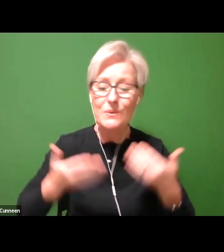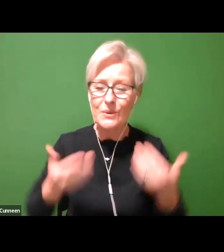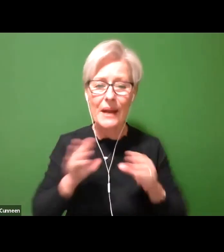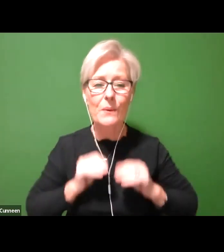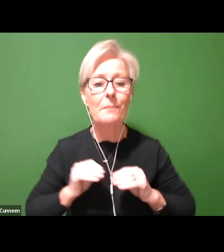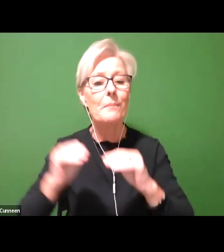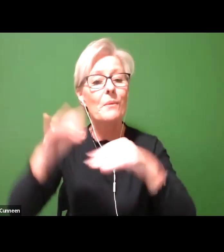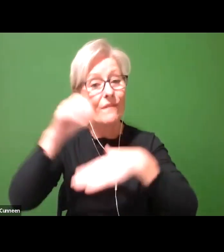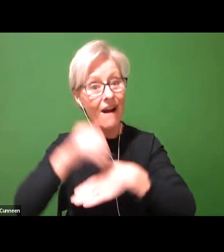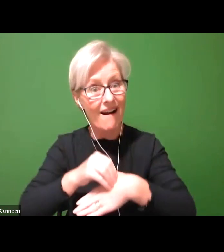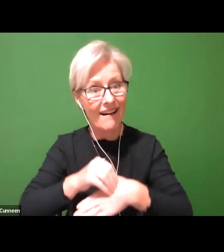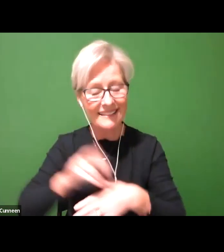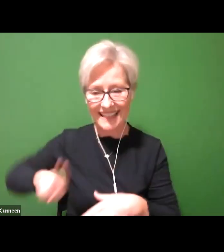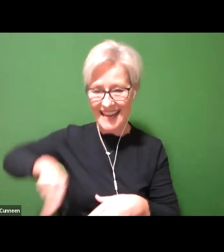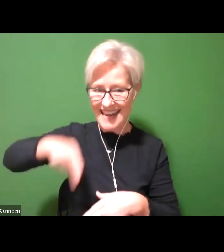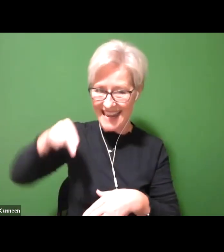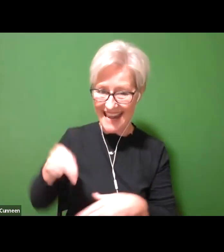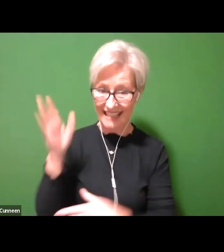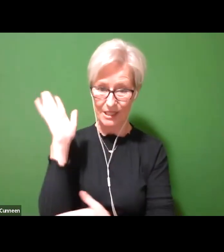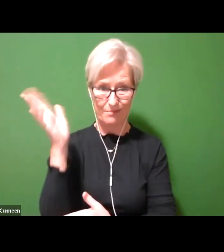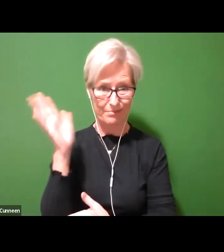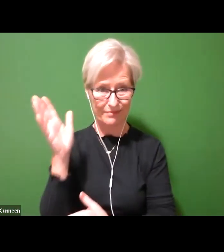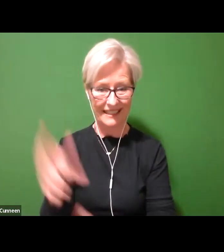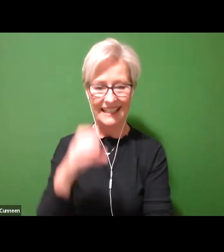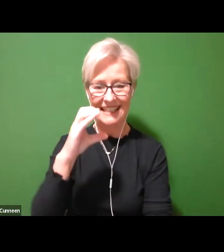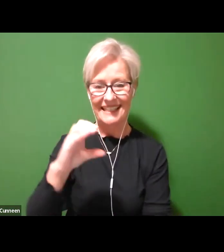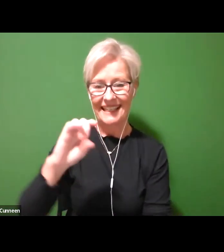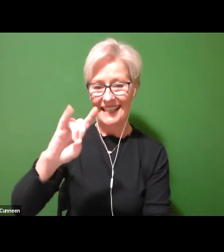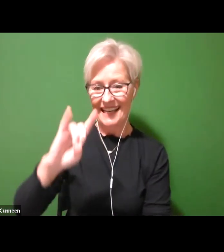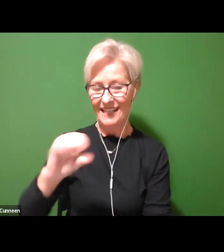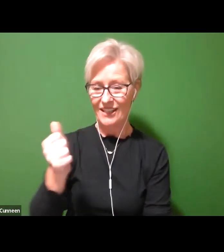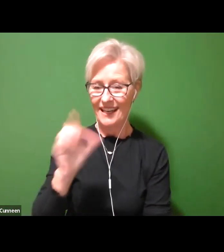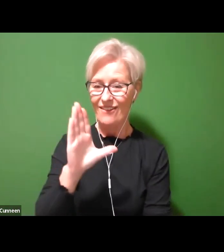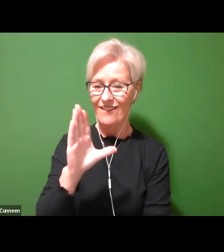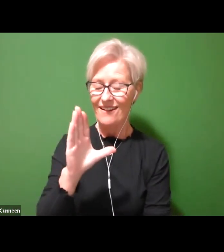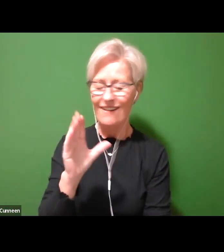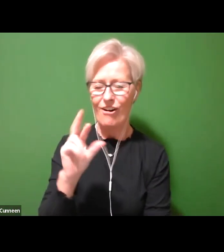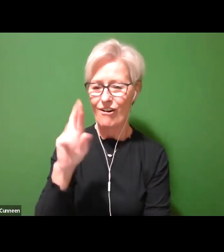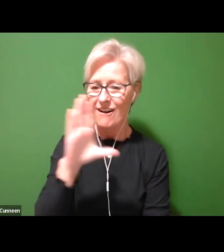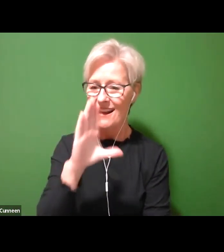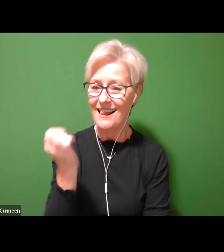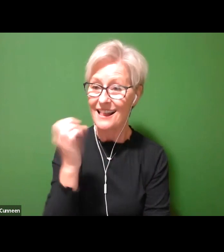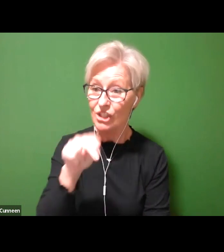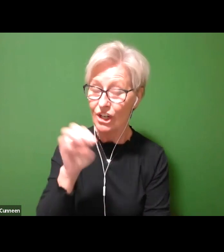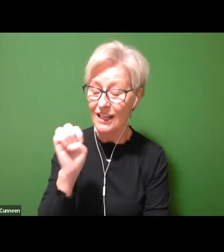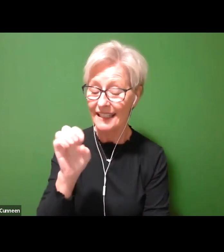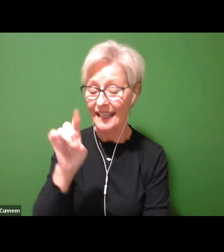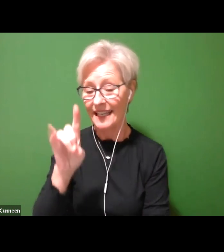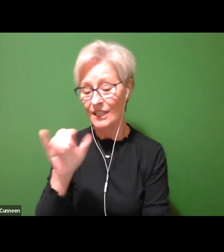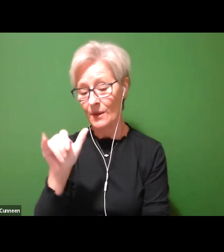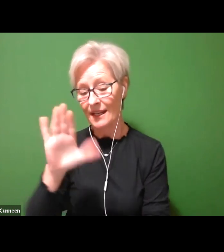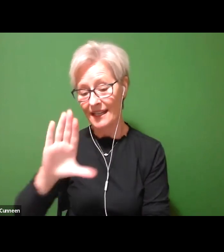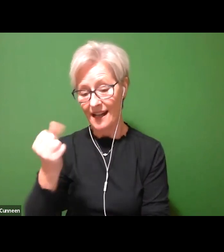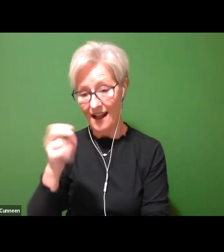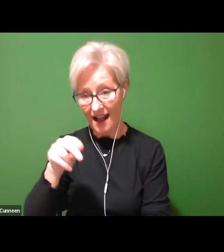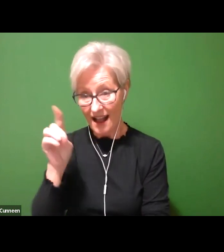our next presenter tonight is Charlene Hyland. Charlene is a chartered physiotherapist that works in